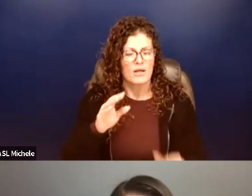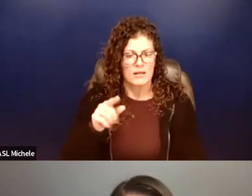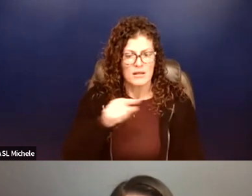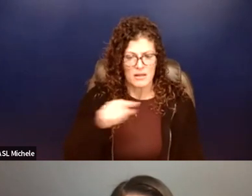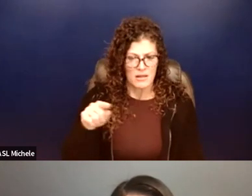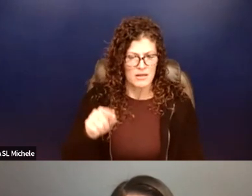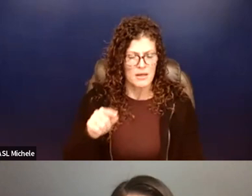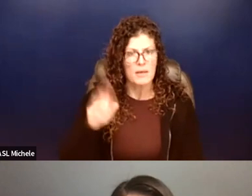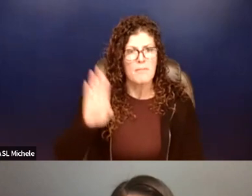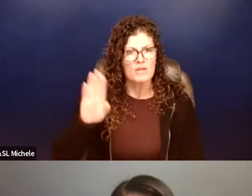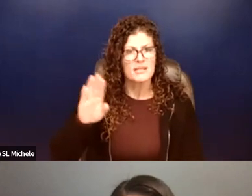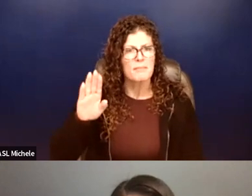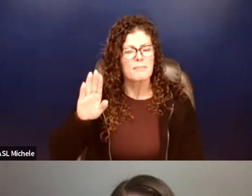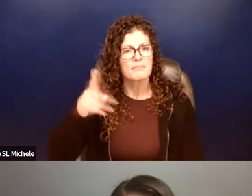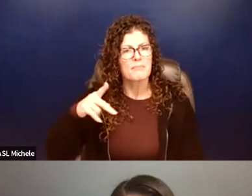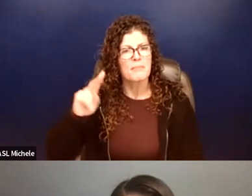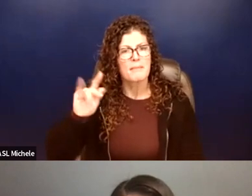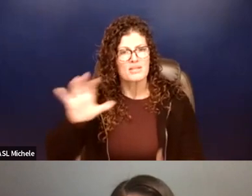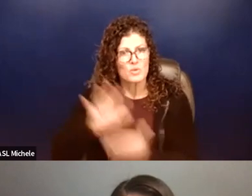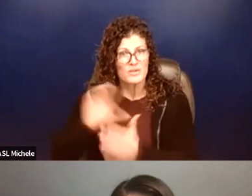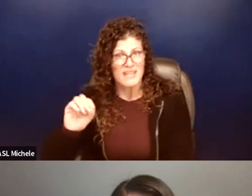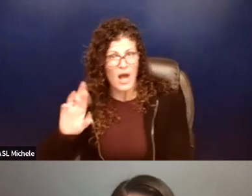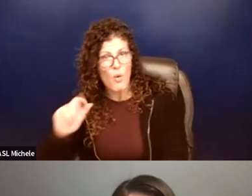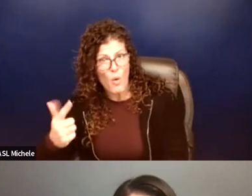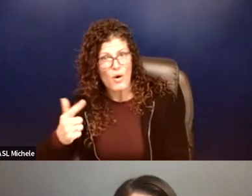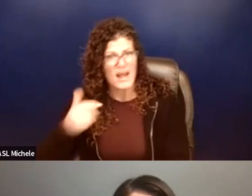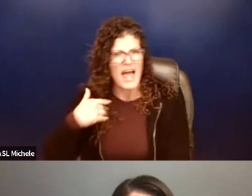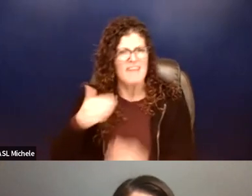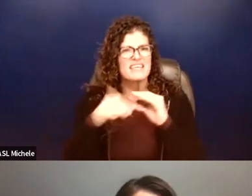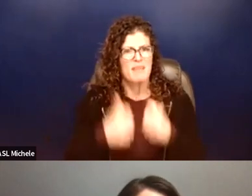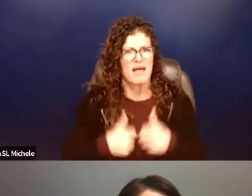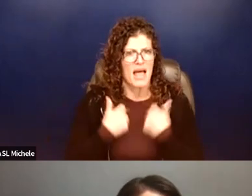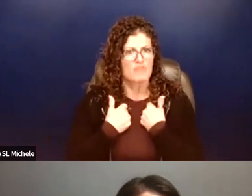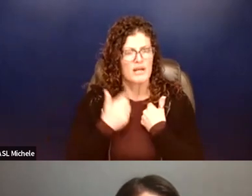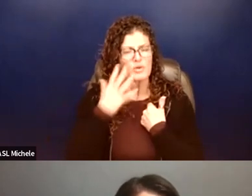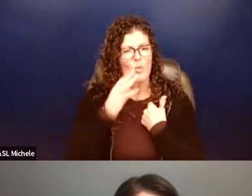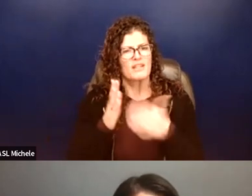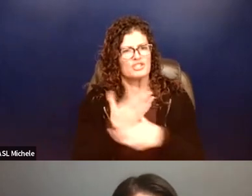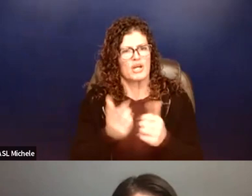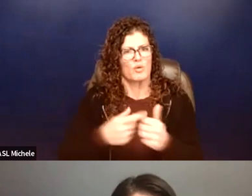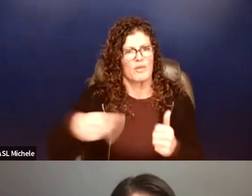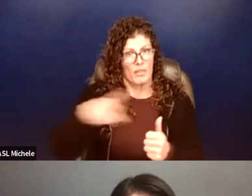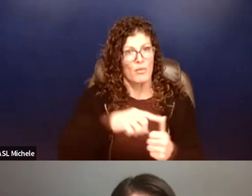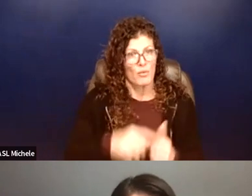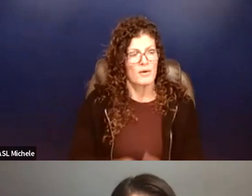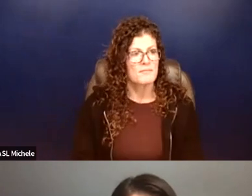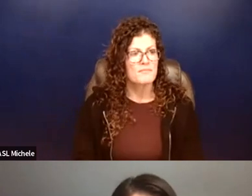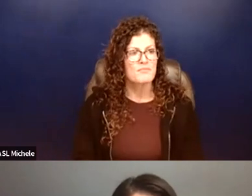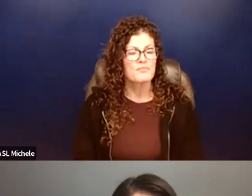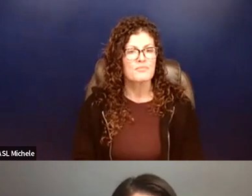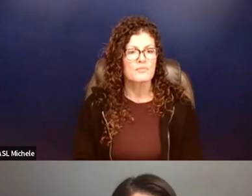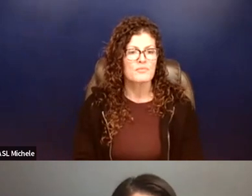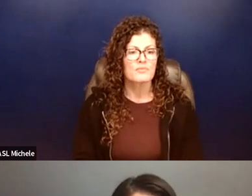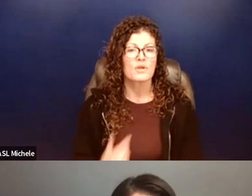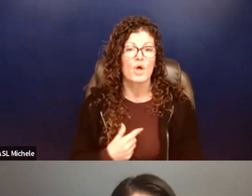superintendentsearch@bostonpublicschools.org. We're also generating a public feedback survey, which will be shared with the community next week. Our goal